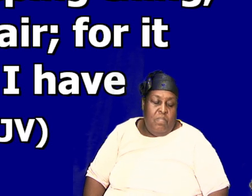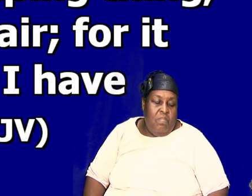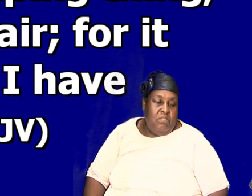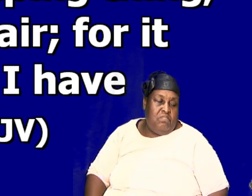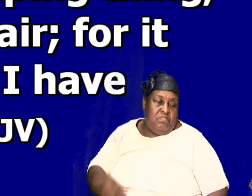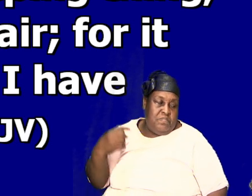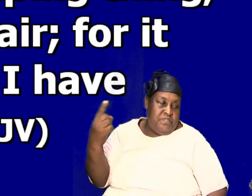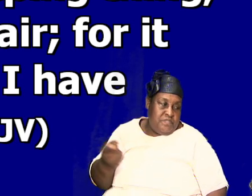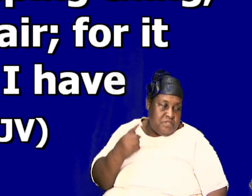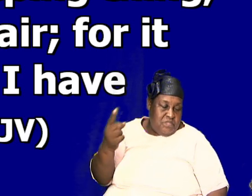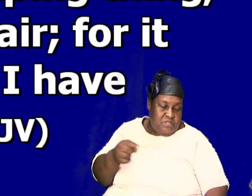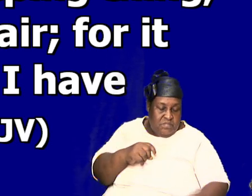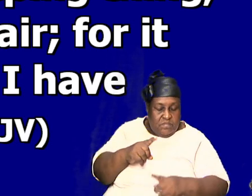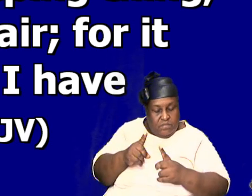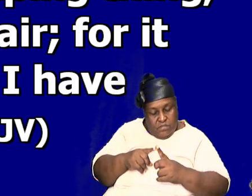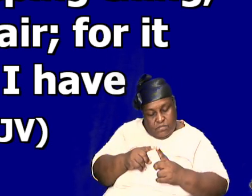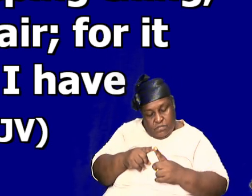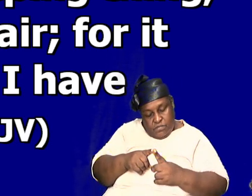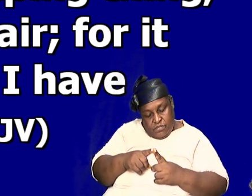only when